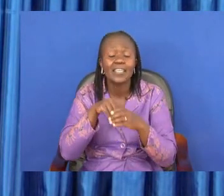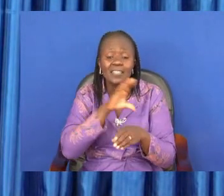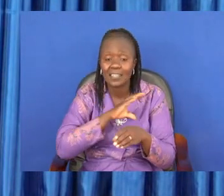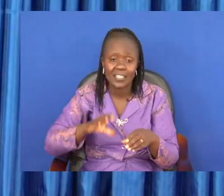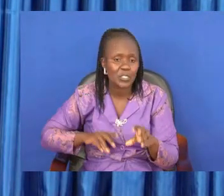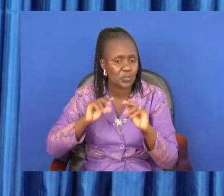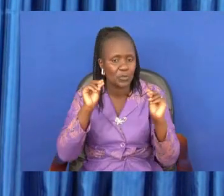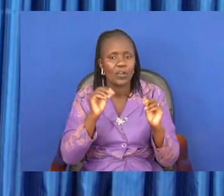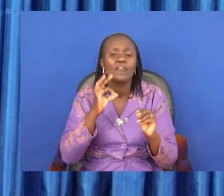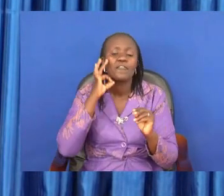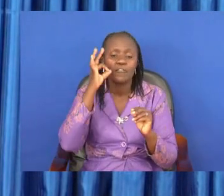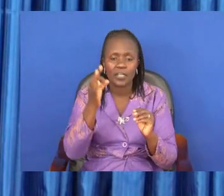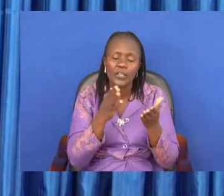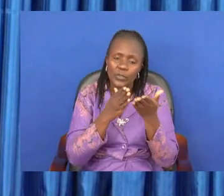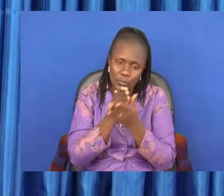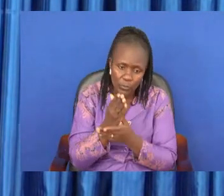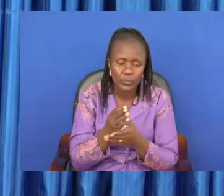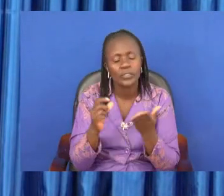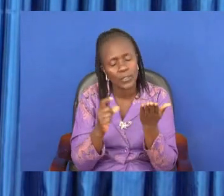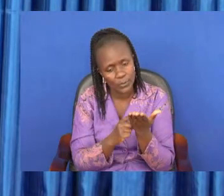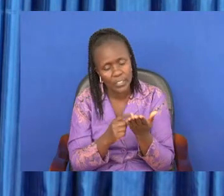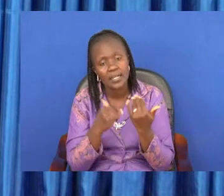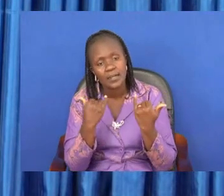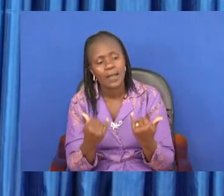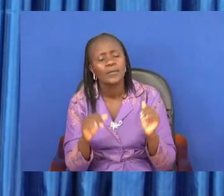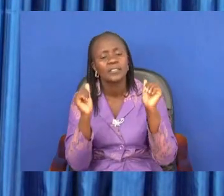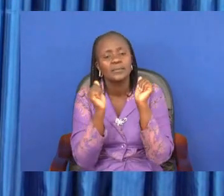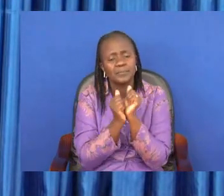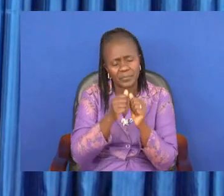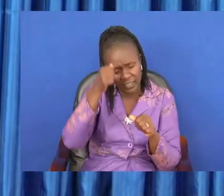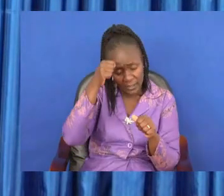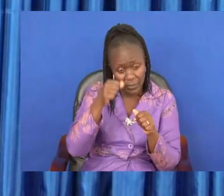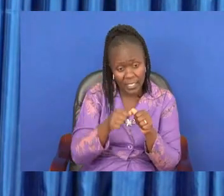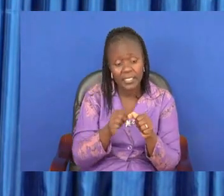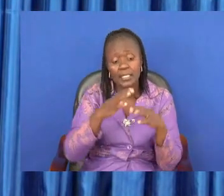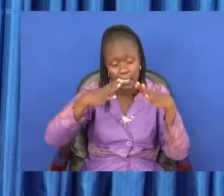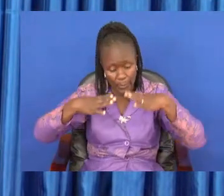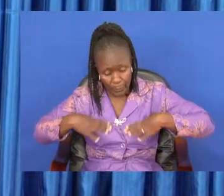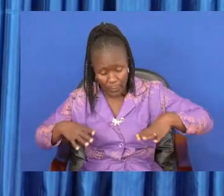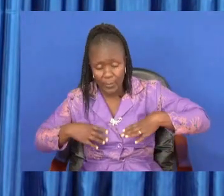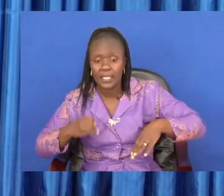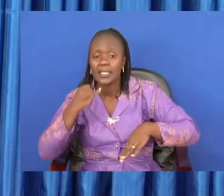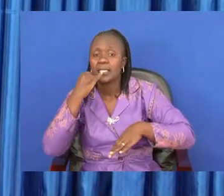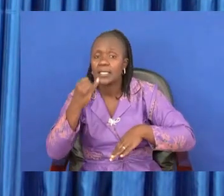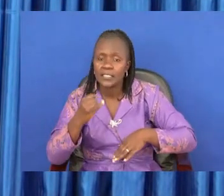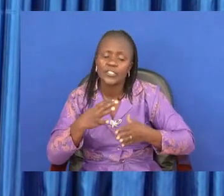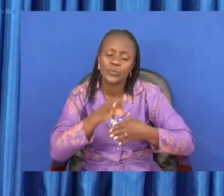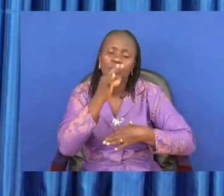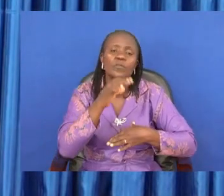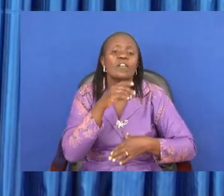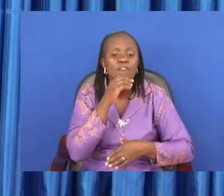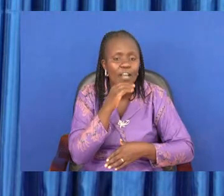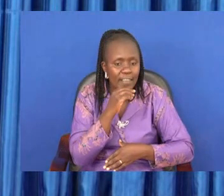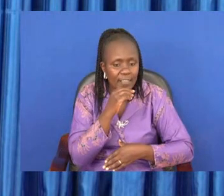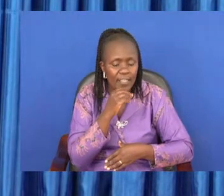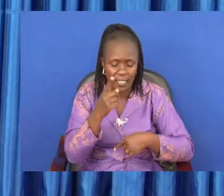I became your father through the gospel. Now, Paul is reminding these people that he is their spiritual father.